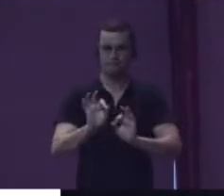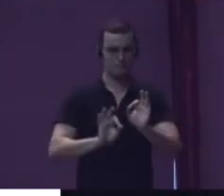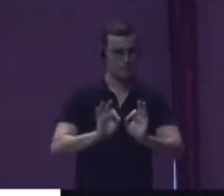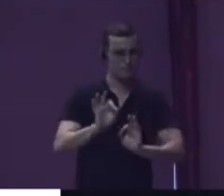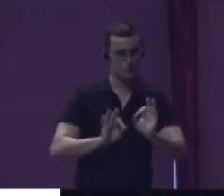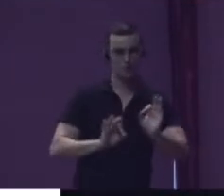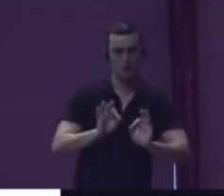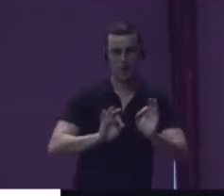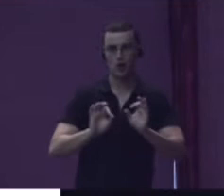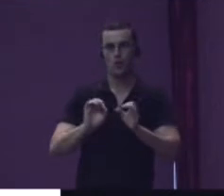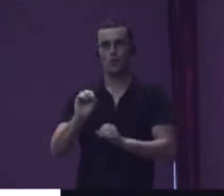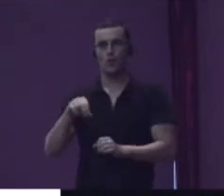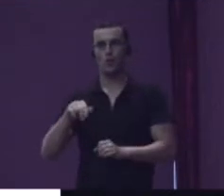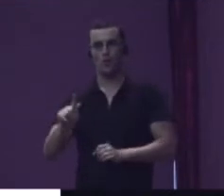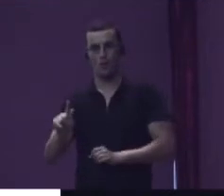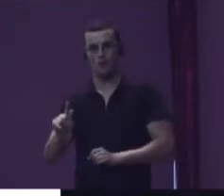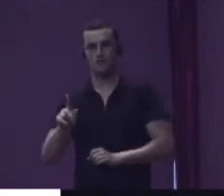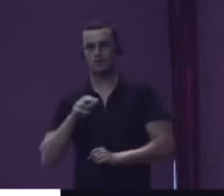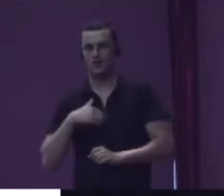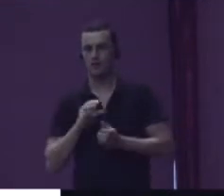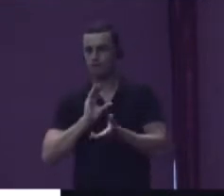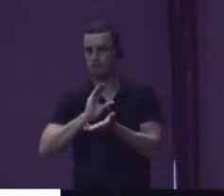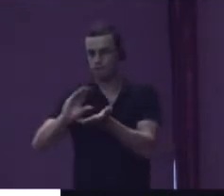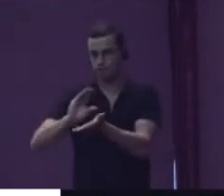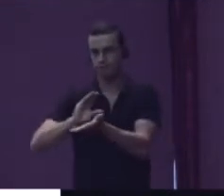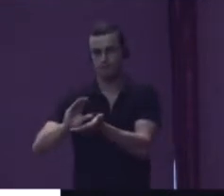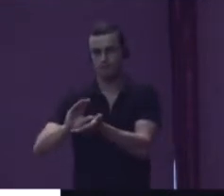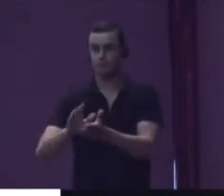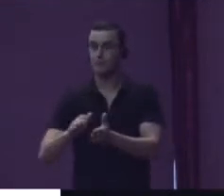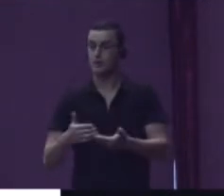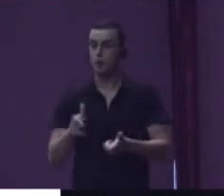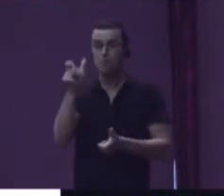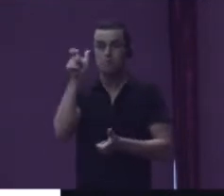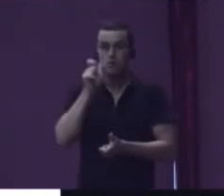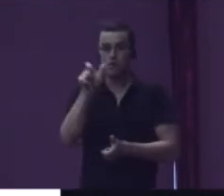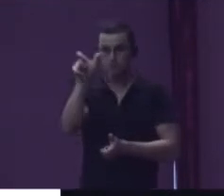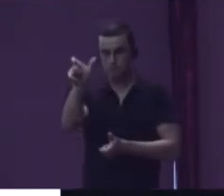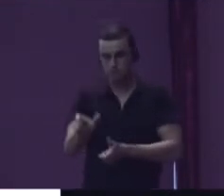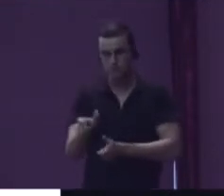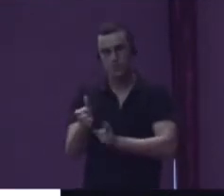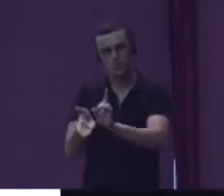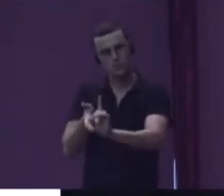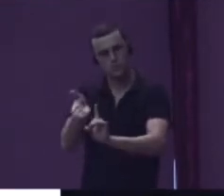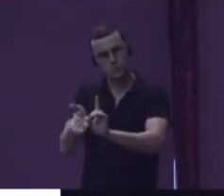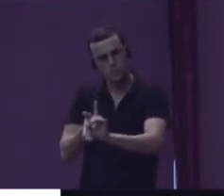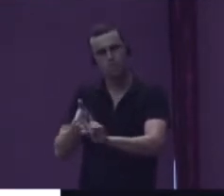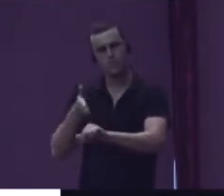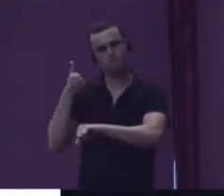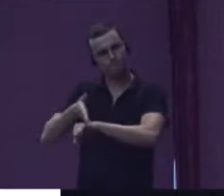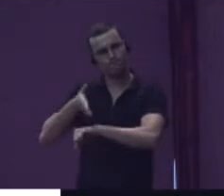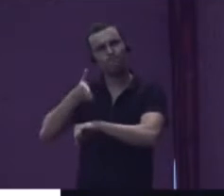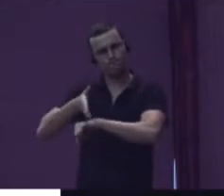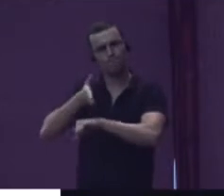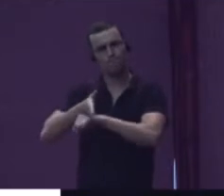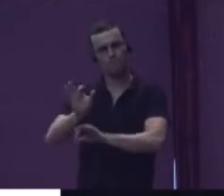the midwives who were in those programs also were, as well as the population.